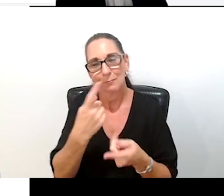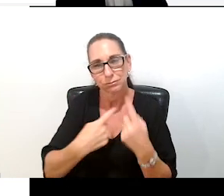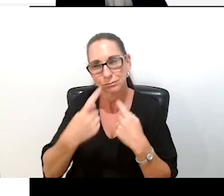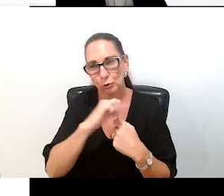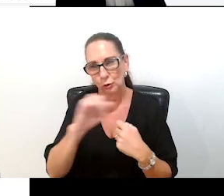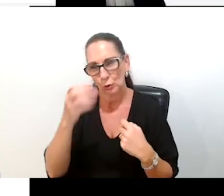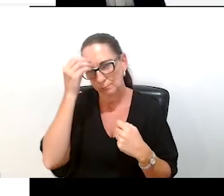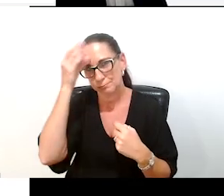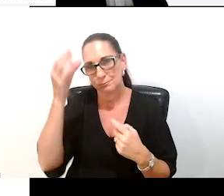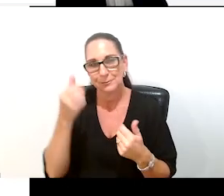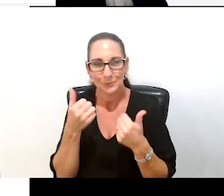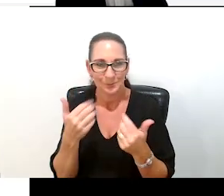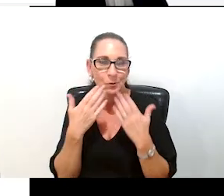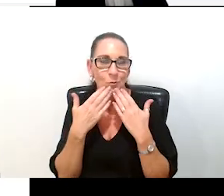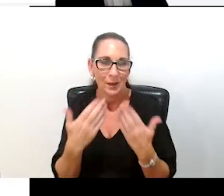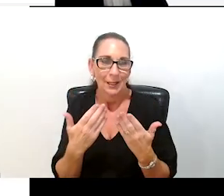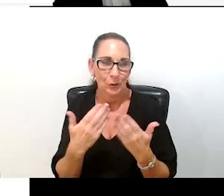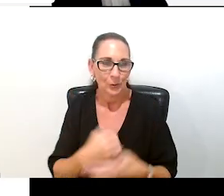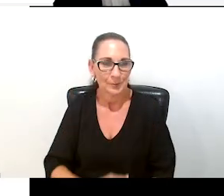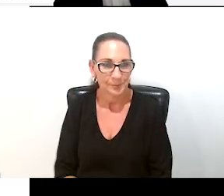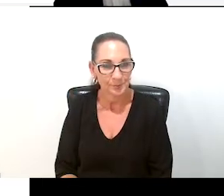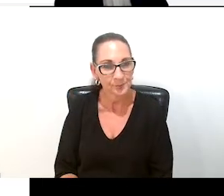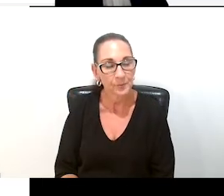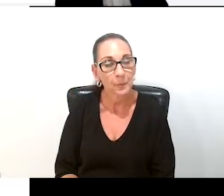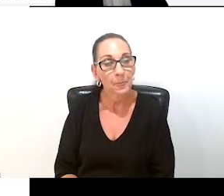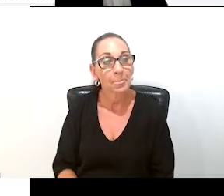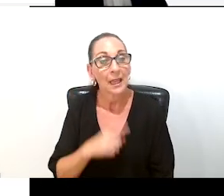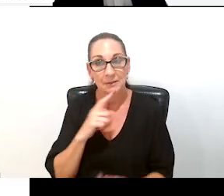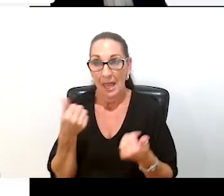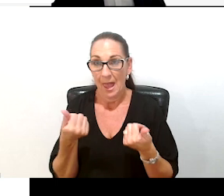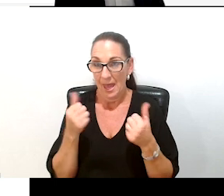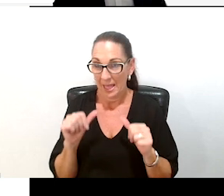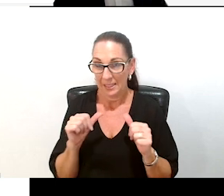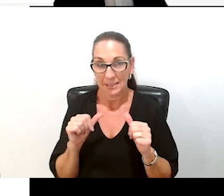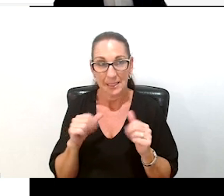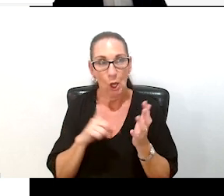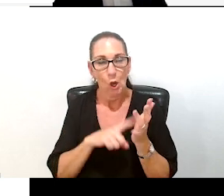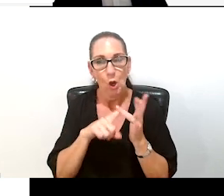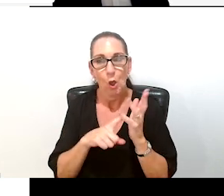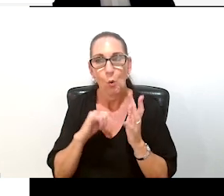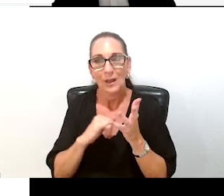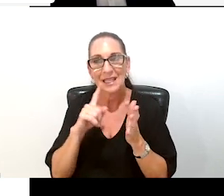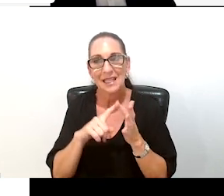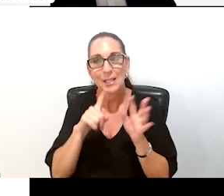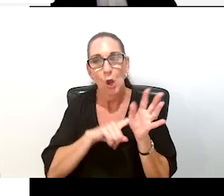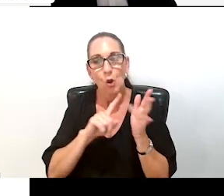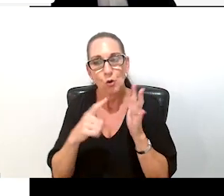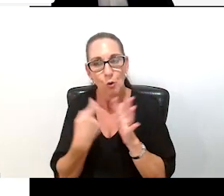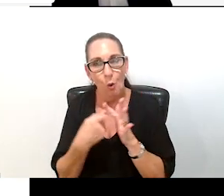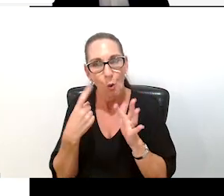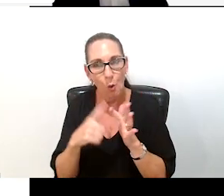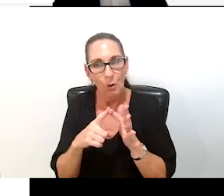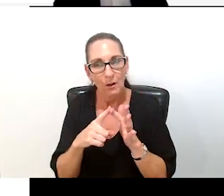expertise. It's wonderful to hear. We're next going to hear from Louise York. You may remember that I introduced